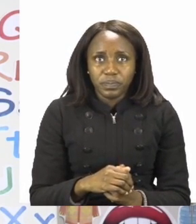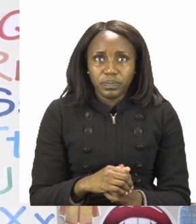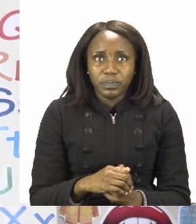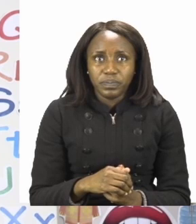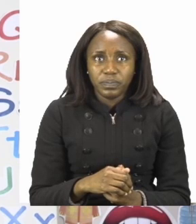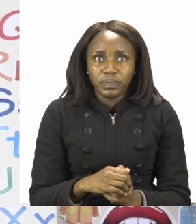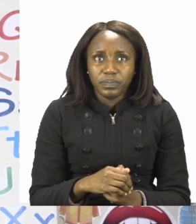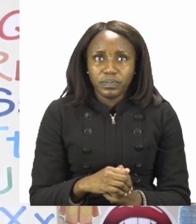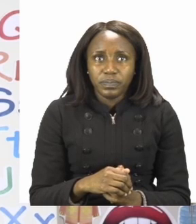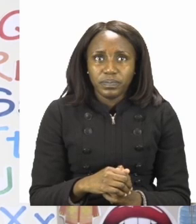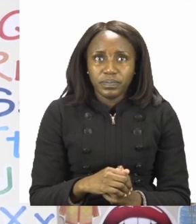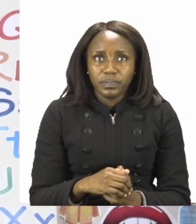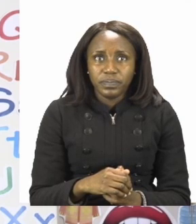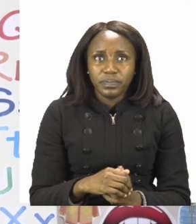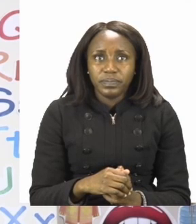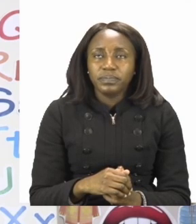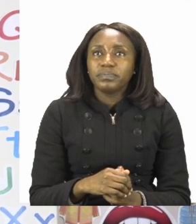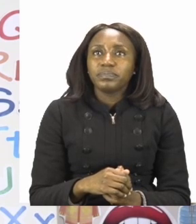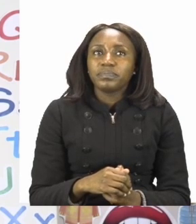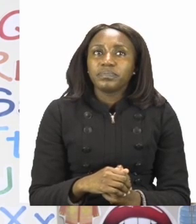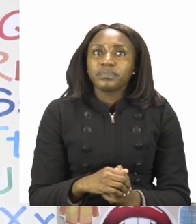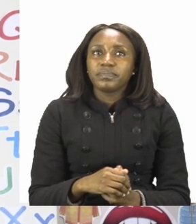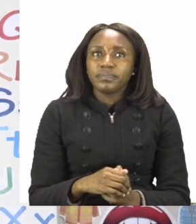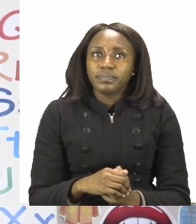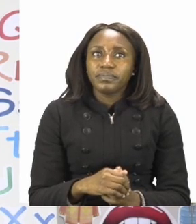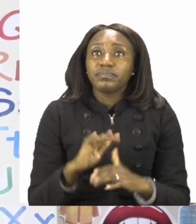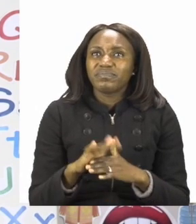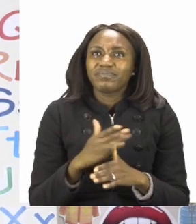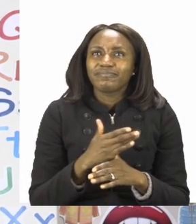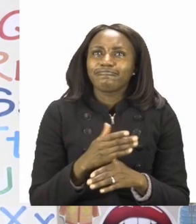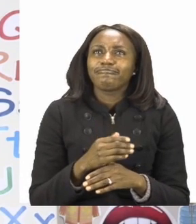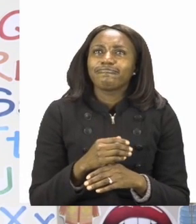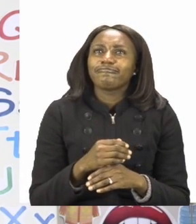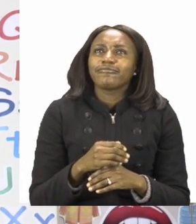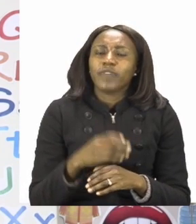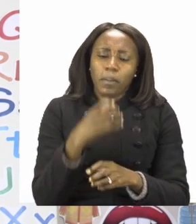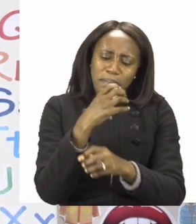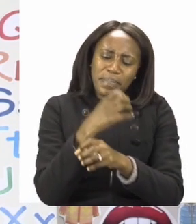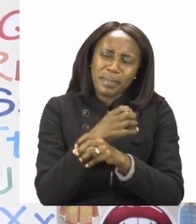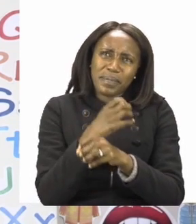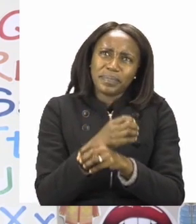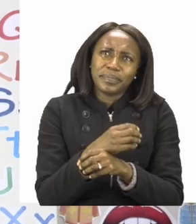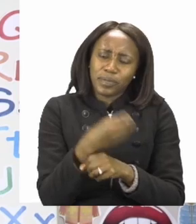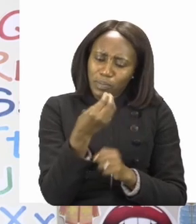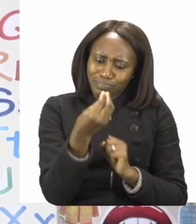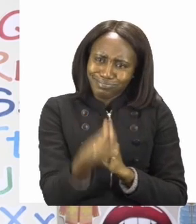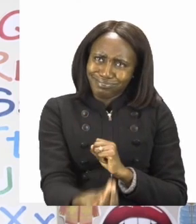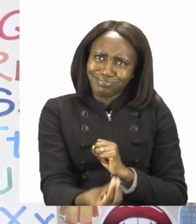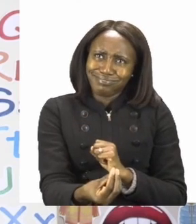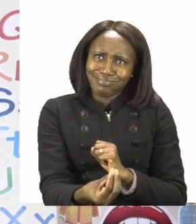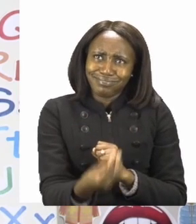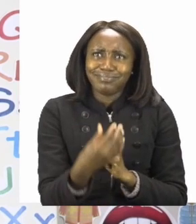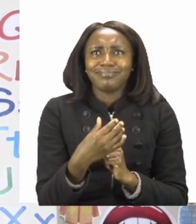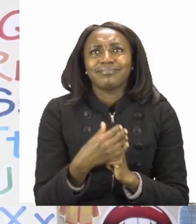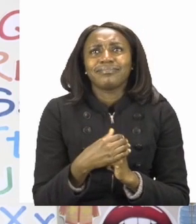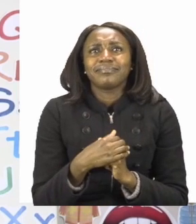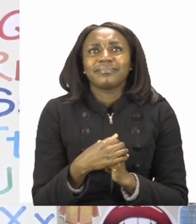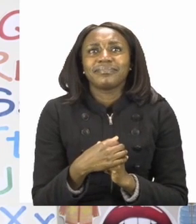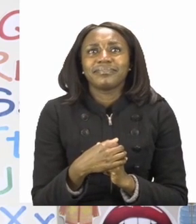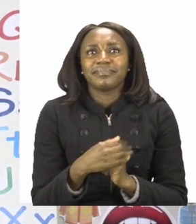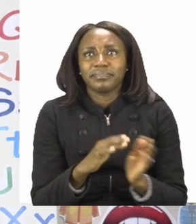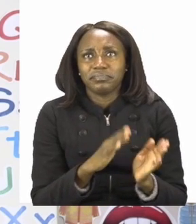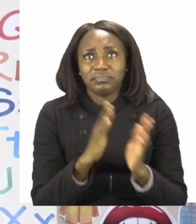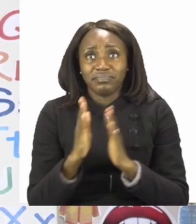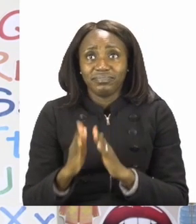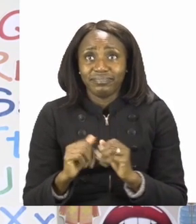line 1 because he is the small one, the shortest. Then we move